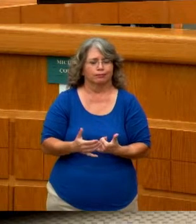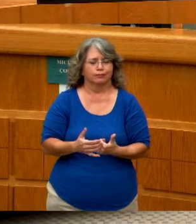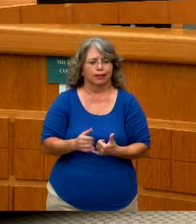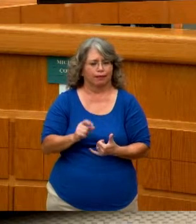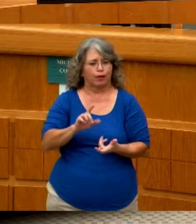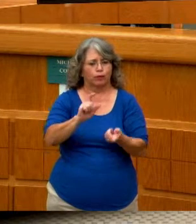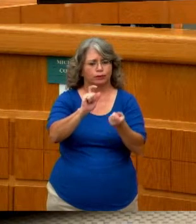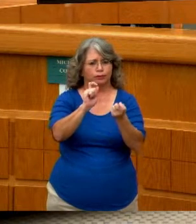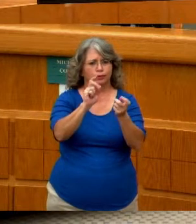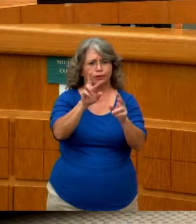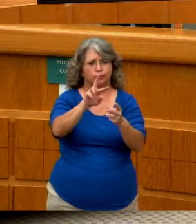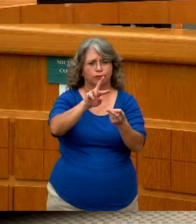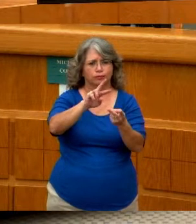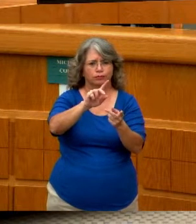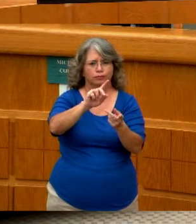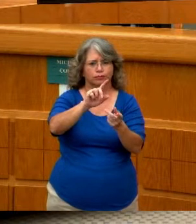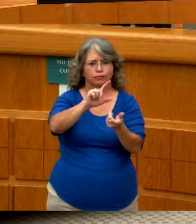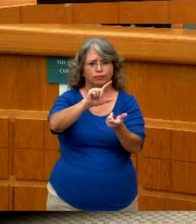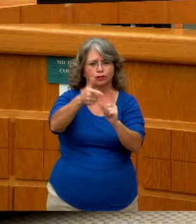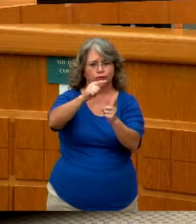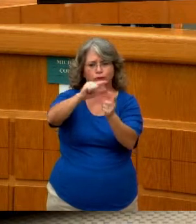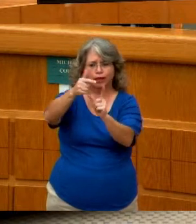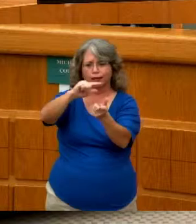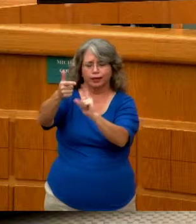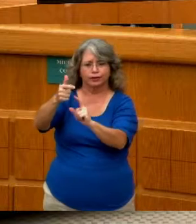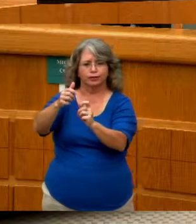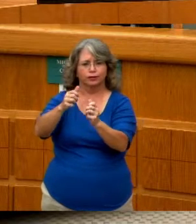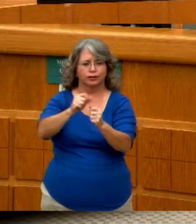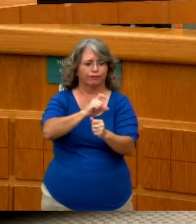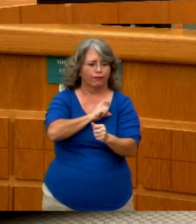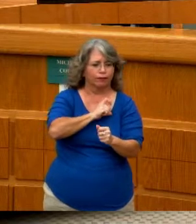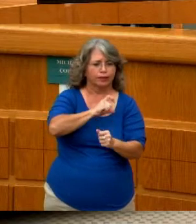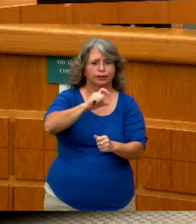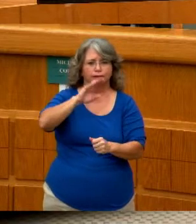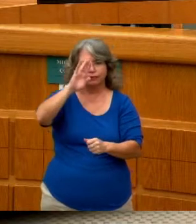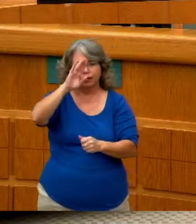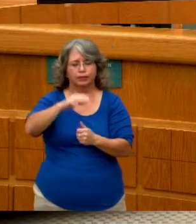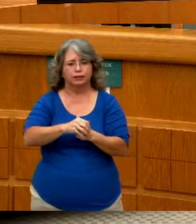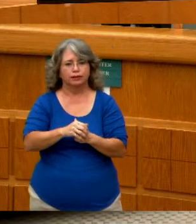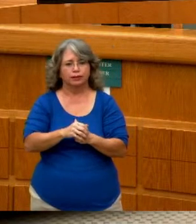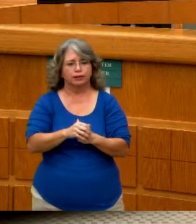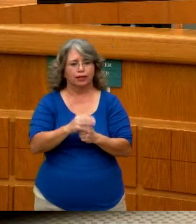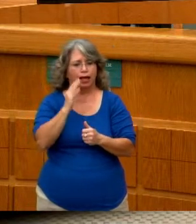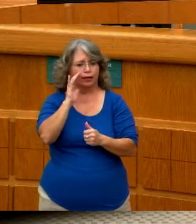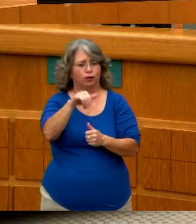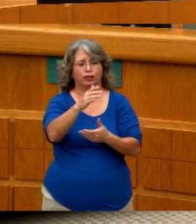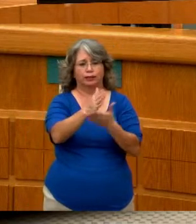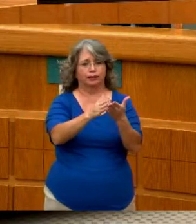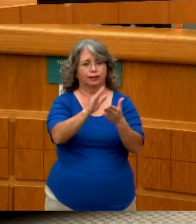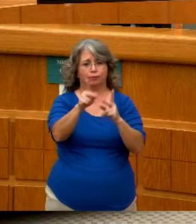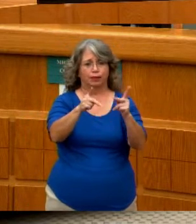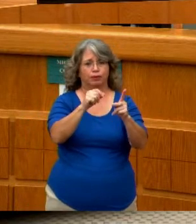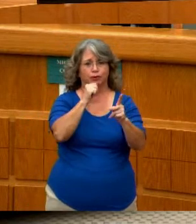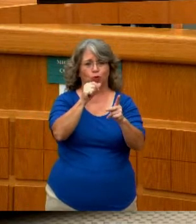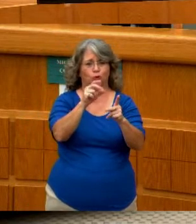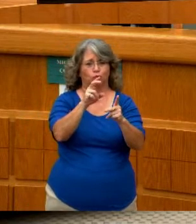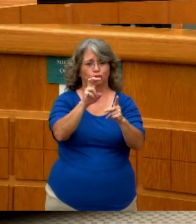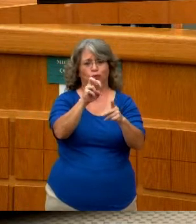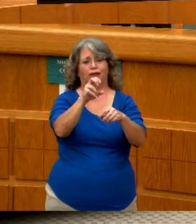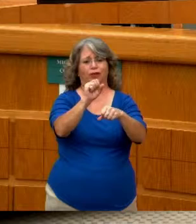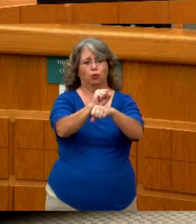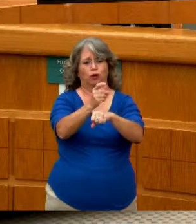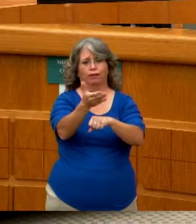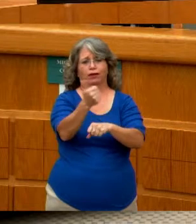It's the same people that have been on there. They used to switch up at least the providers and the firefighters and the police, and it's the same ones that are on